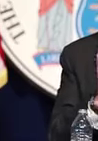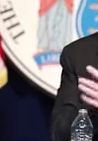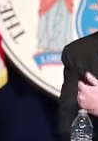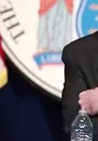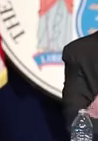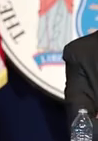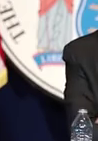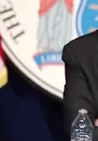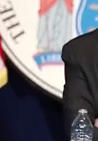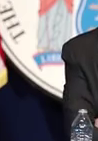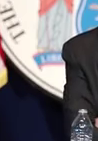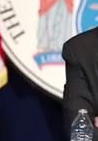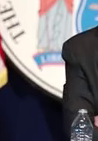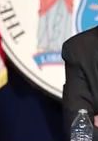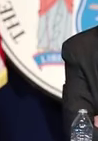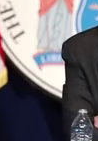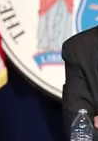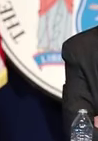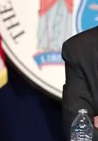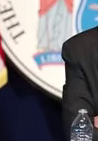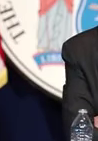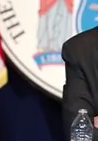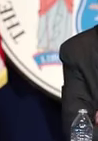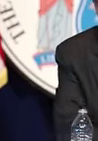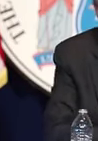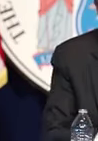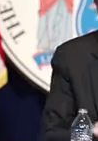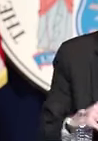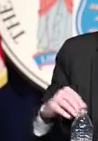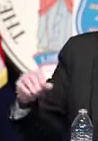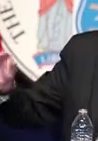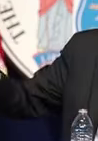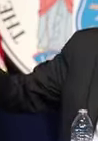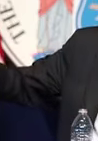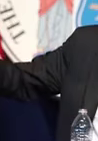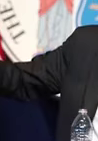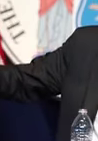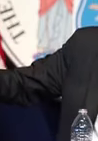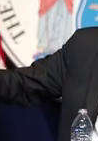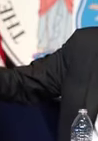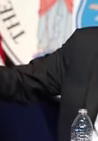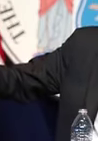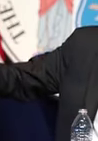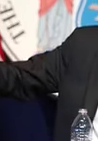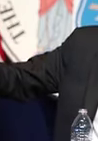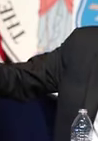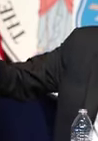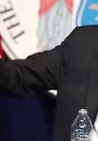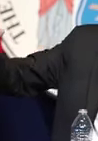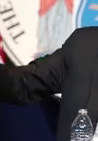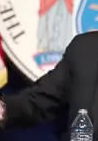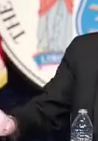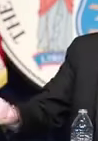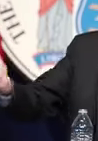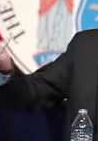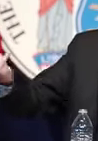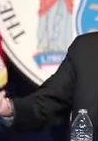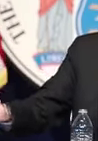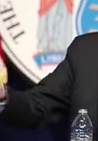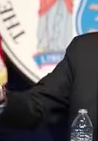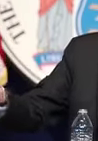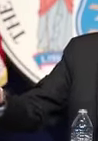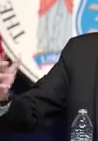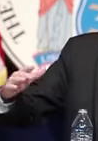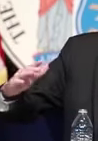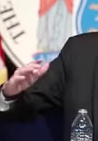please God, the fatalities are lower. And as we do that, this allows Judy and Pat and Ed and others to build out